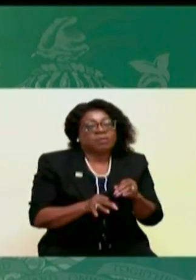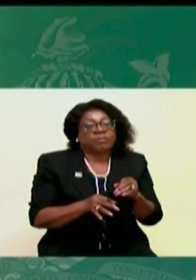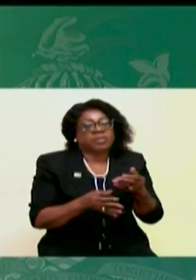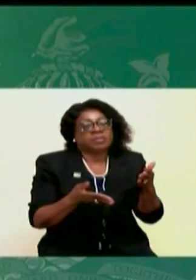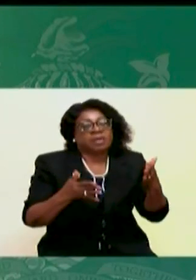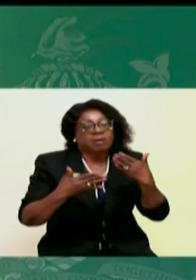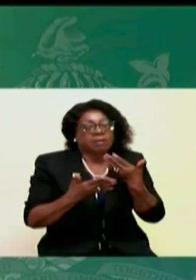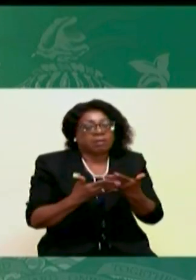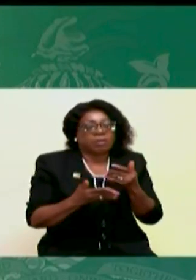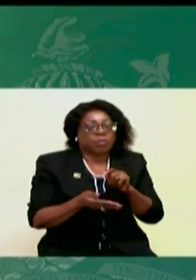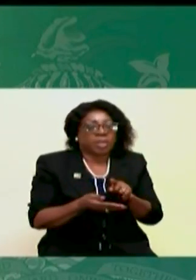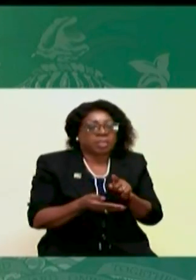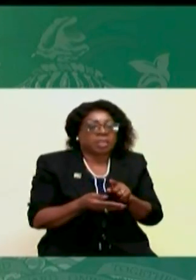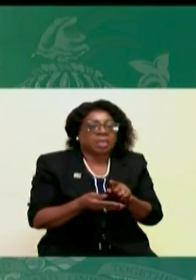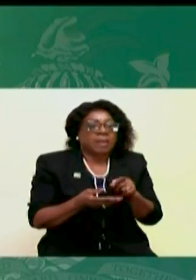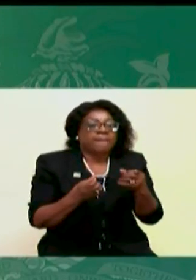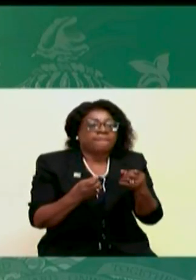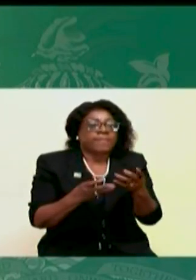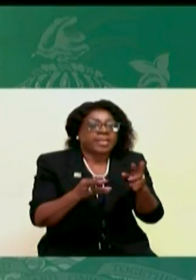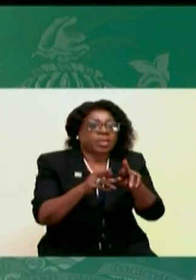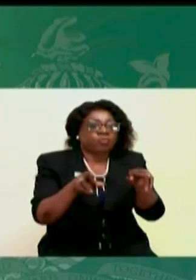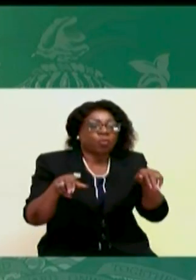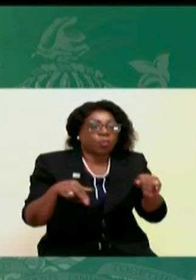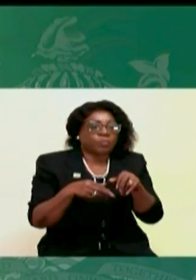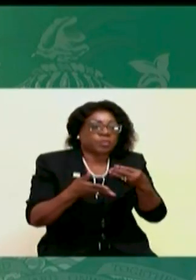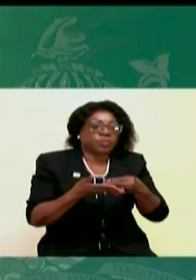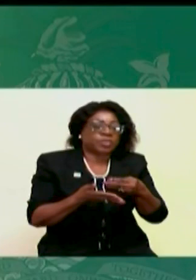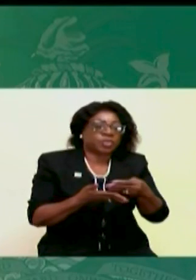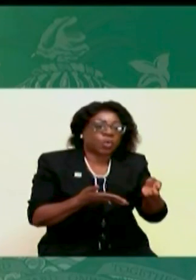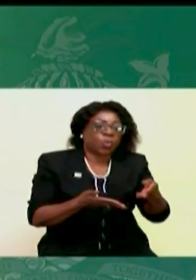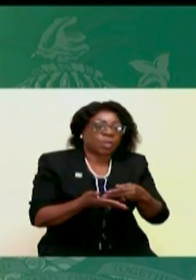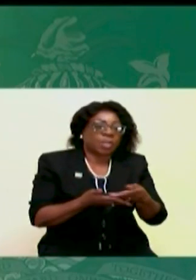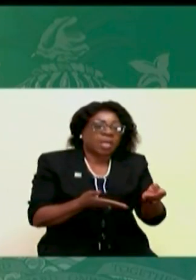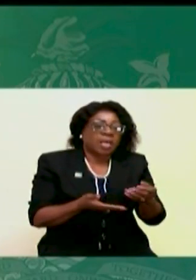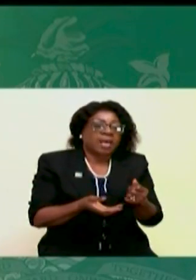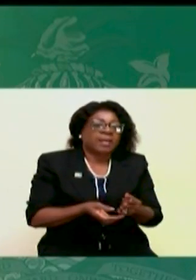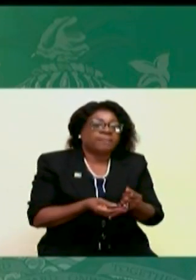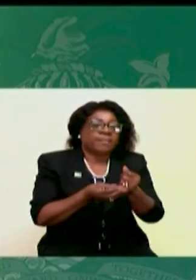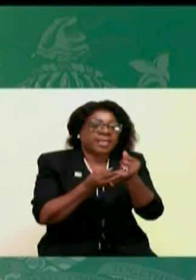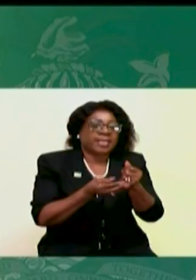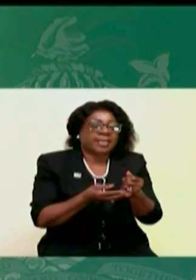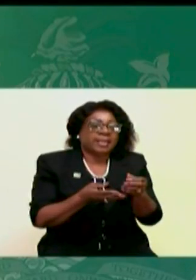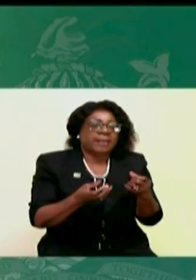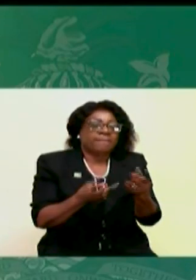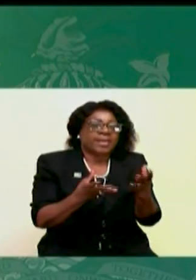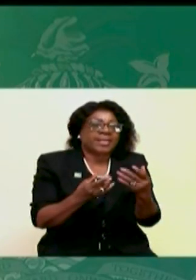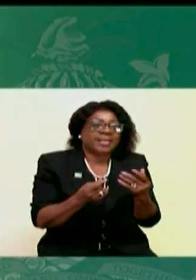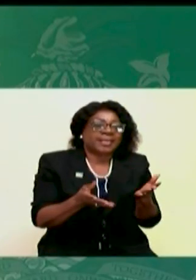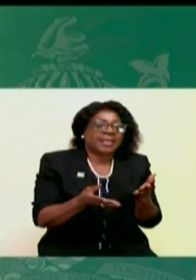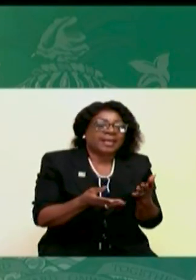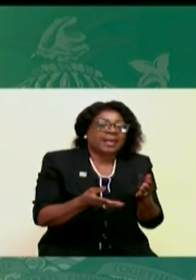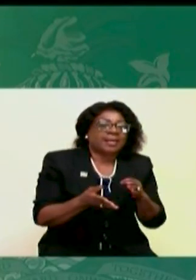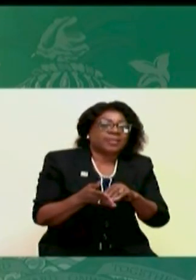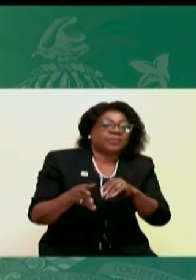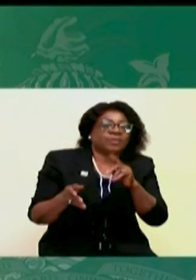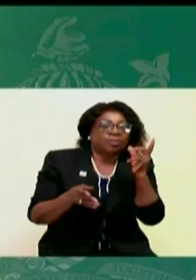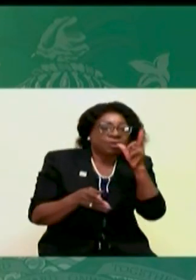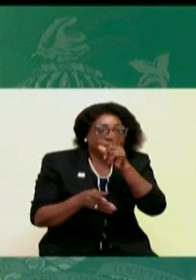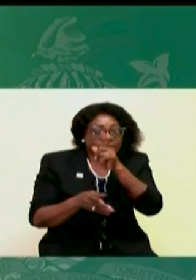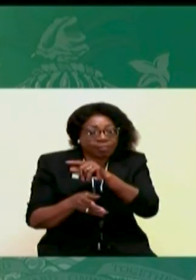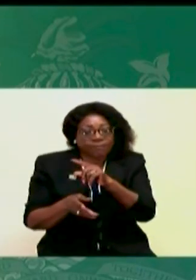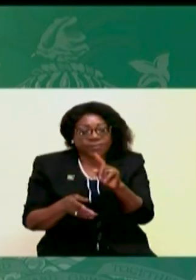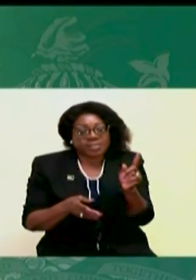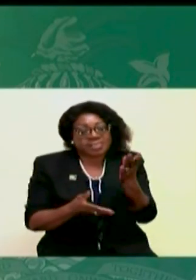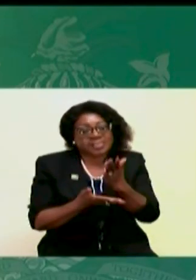settlements, many persons had to seek accommodation across the South Bight Passage in nearby Mangrove Key. Madam